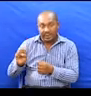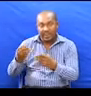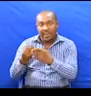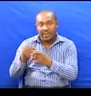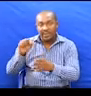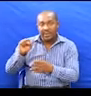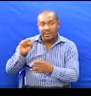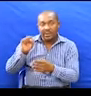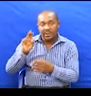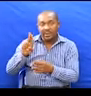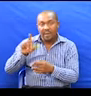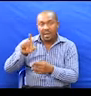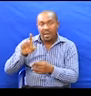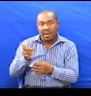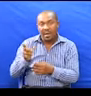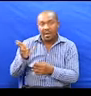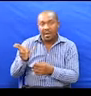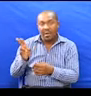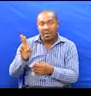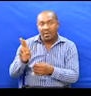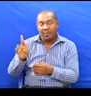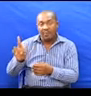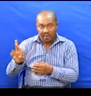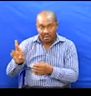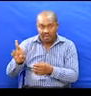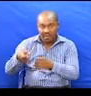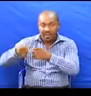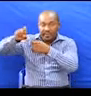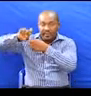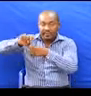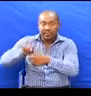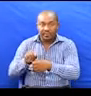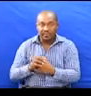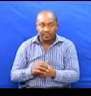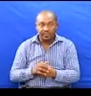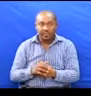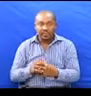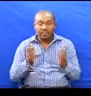protein. Now from there, let us see